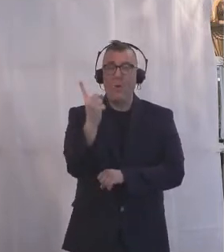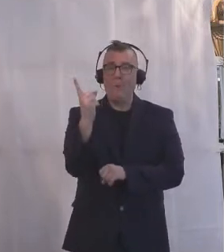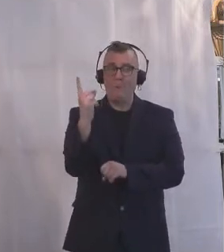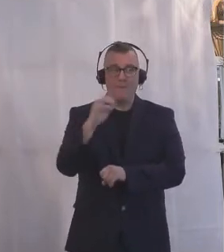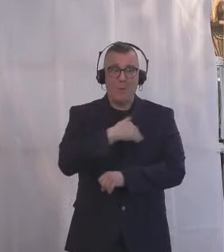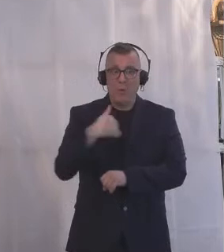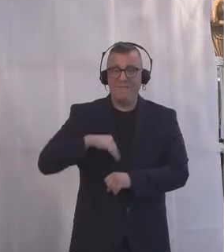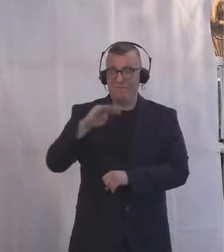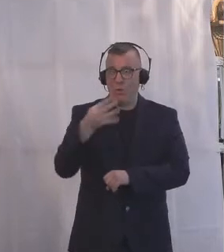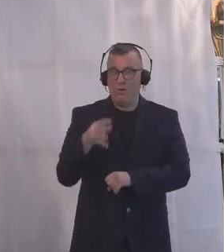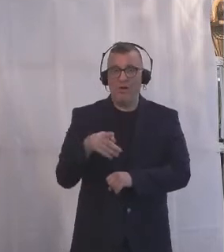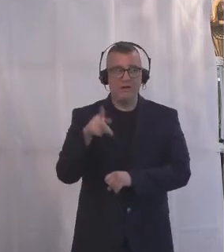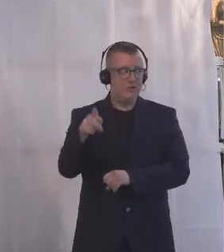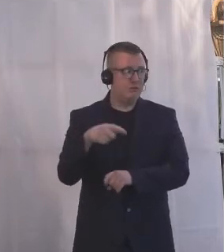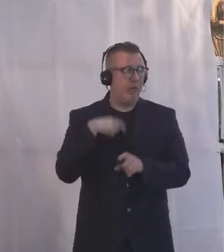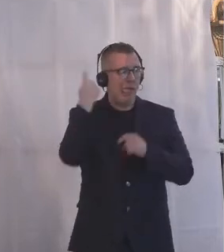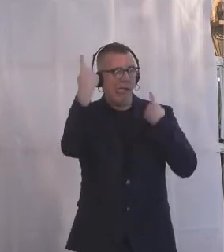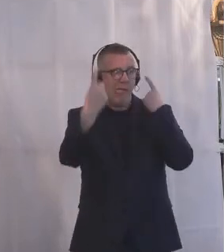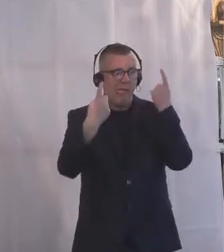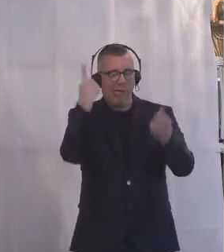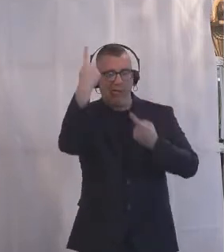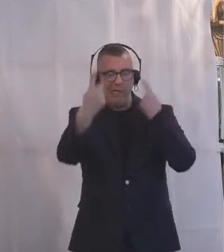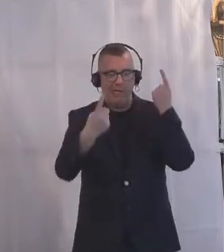nuts, and